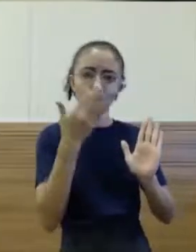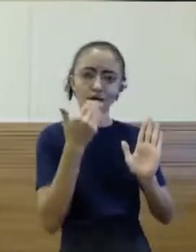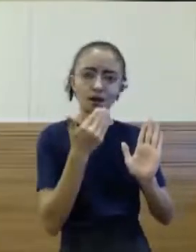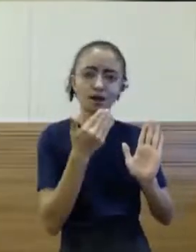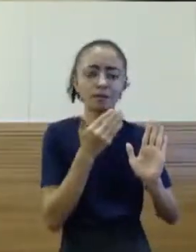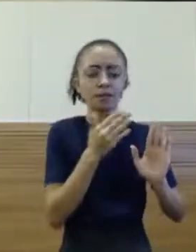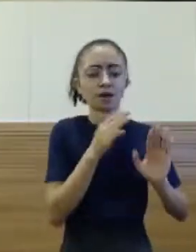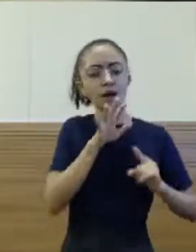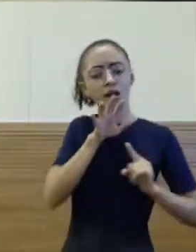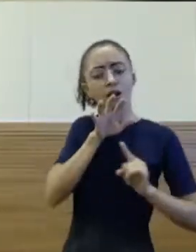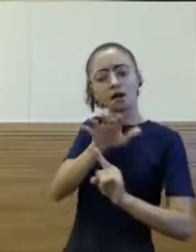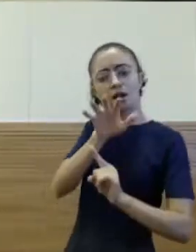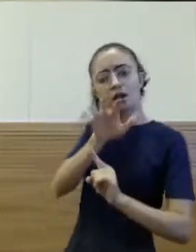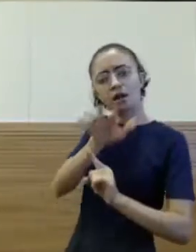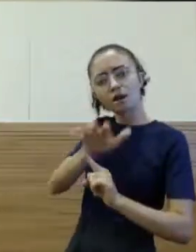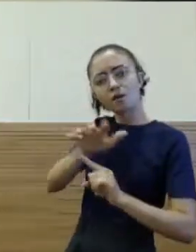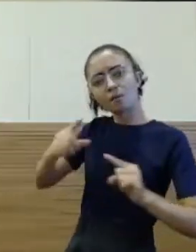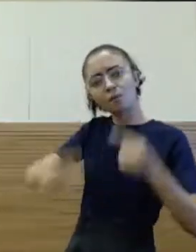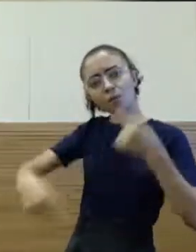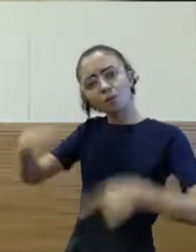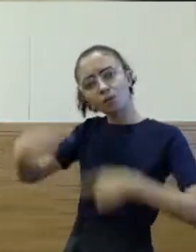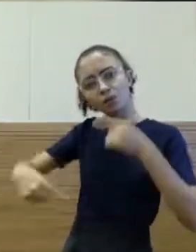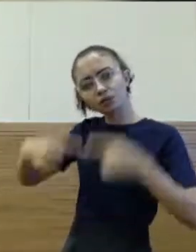help all the policies in your countries.